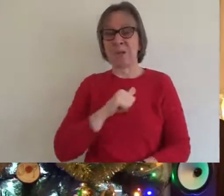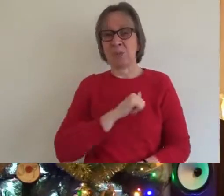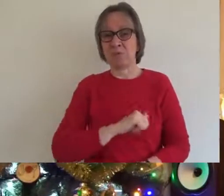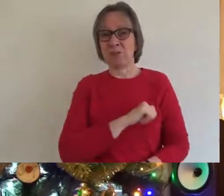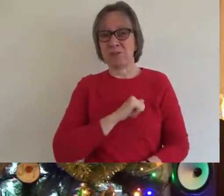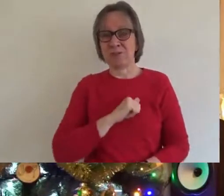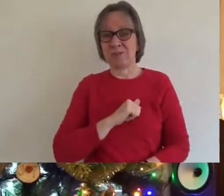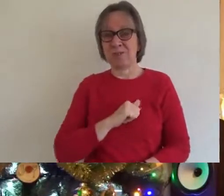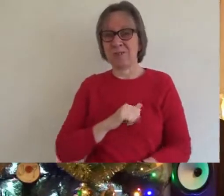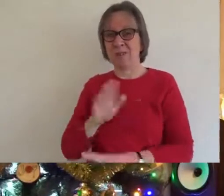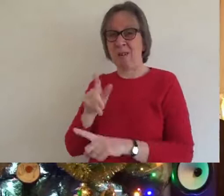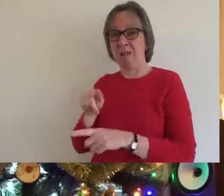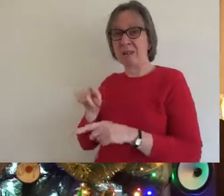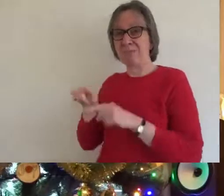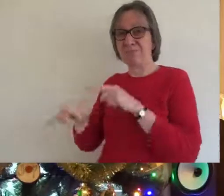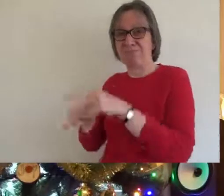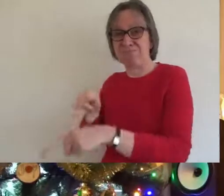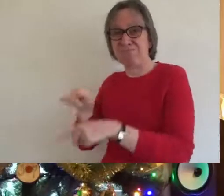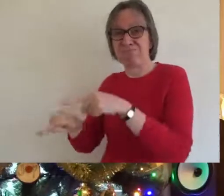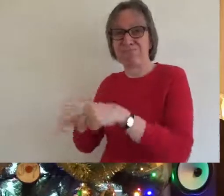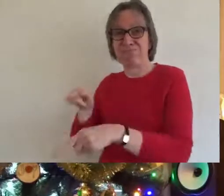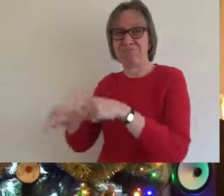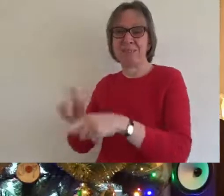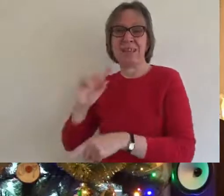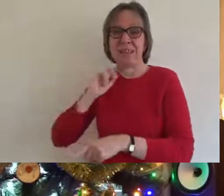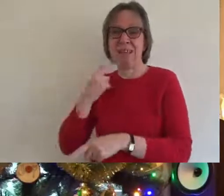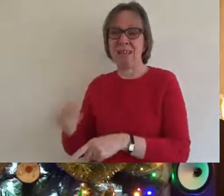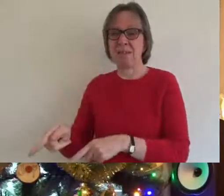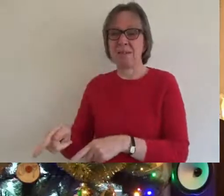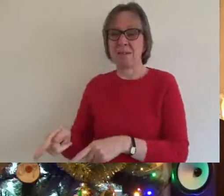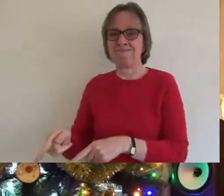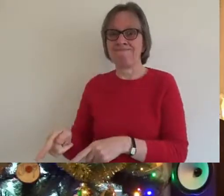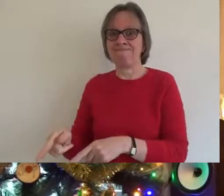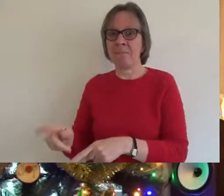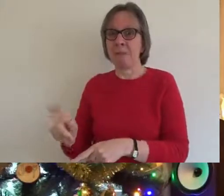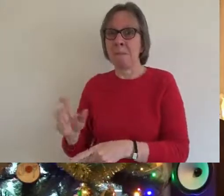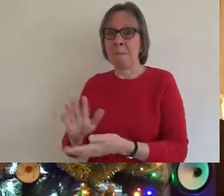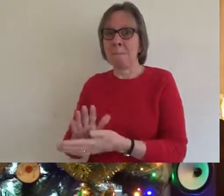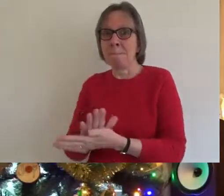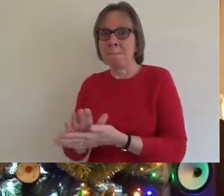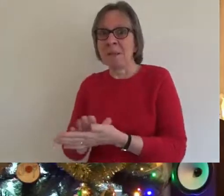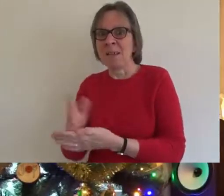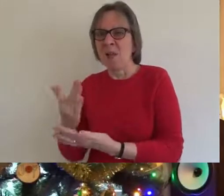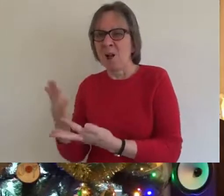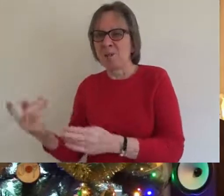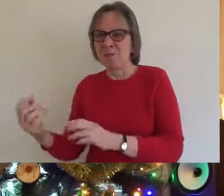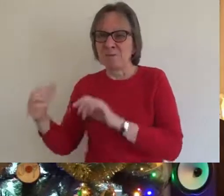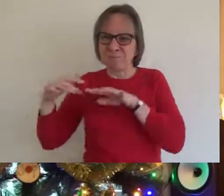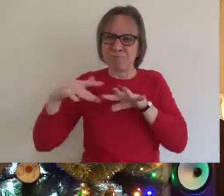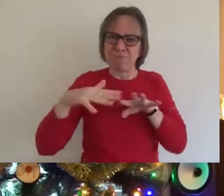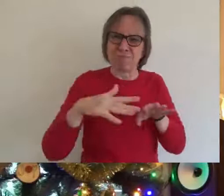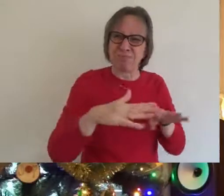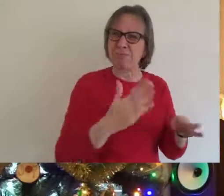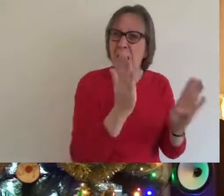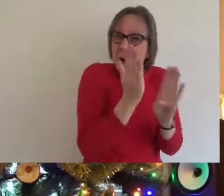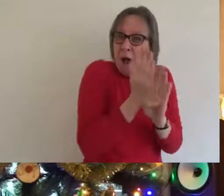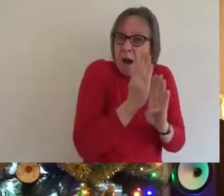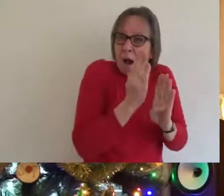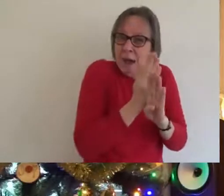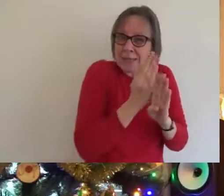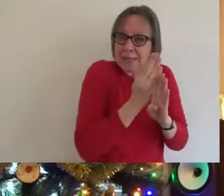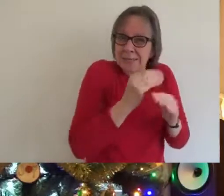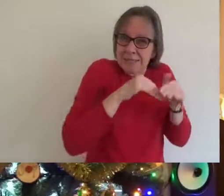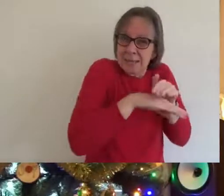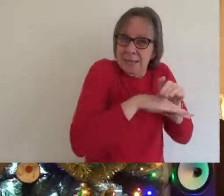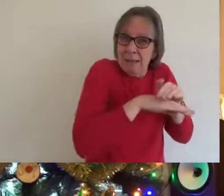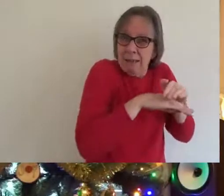They hurt them and they killed them. So lots of the Christians went to hide in caves just outside